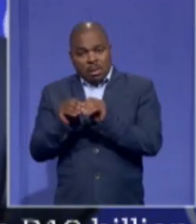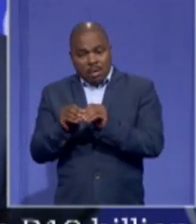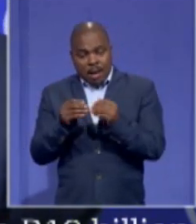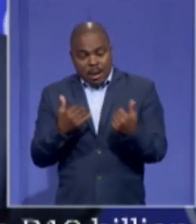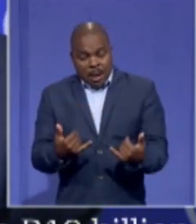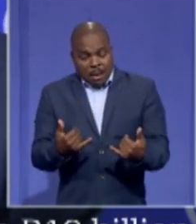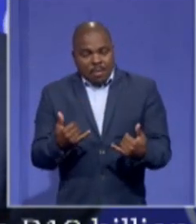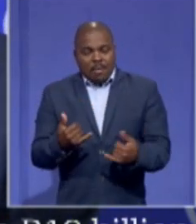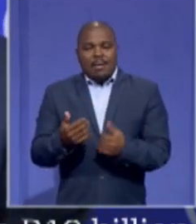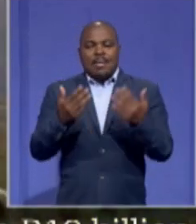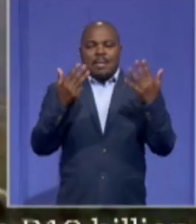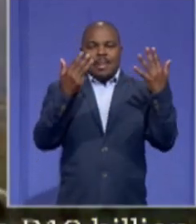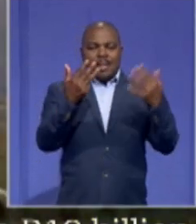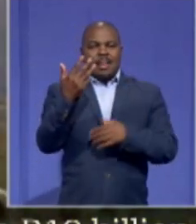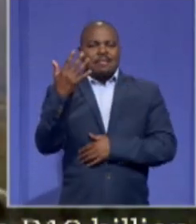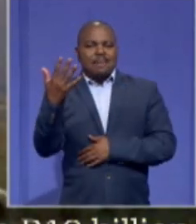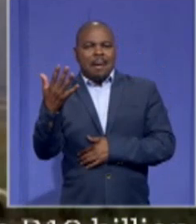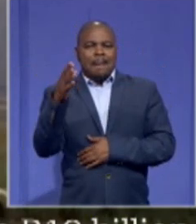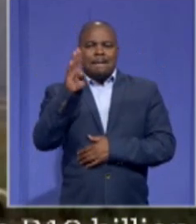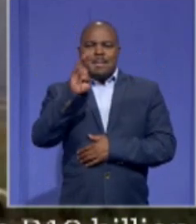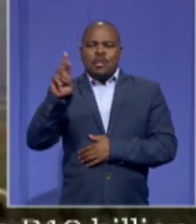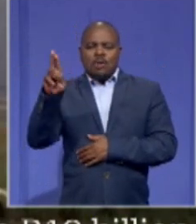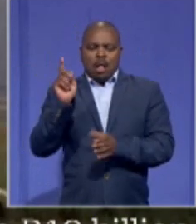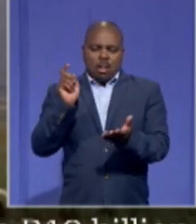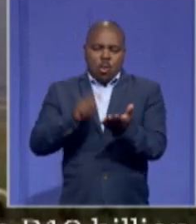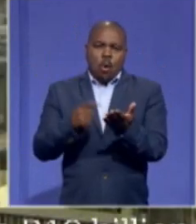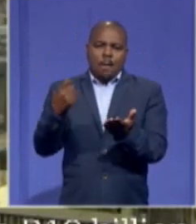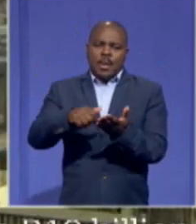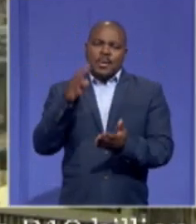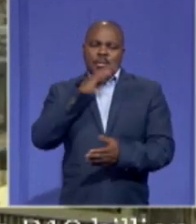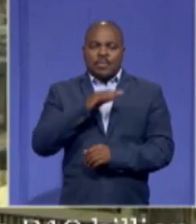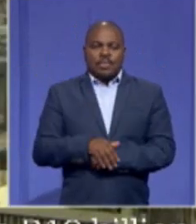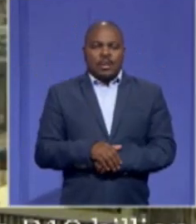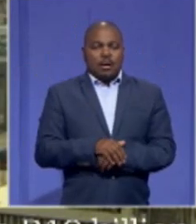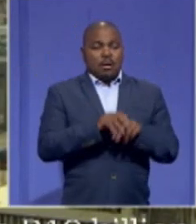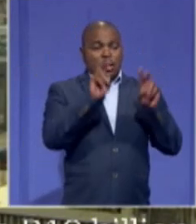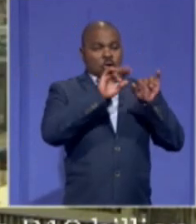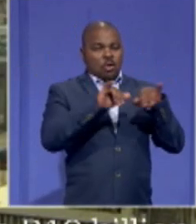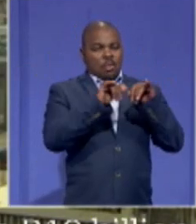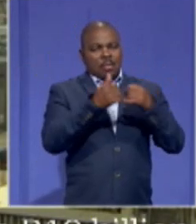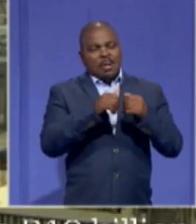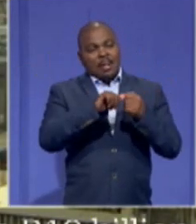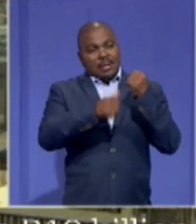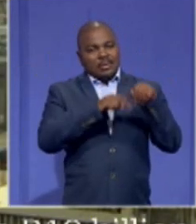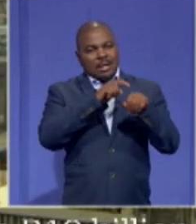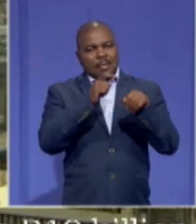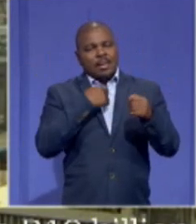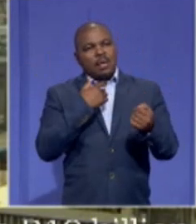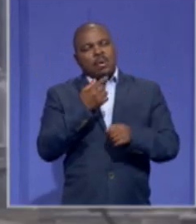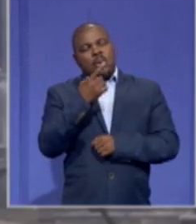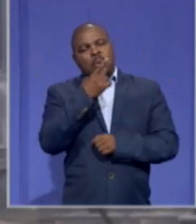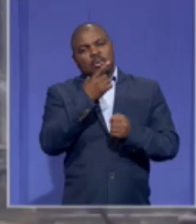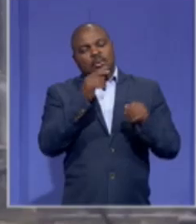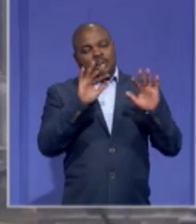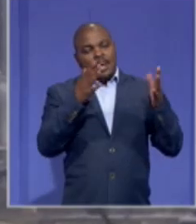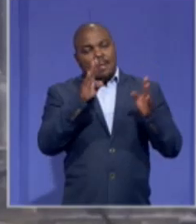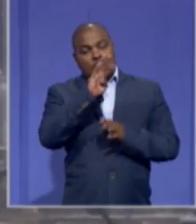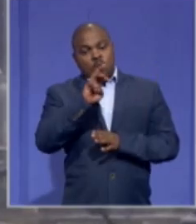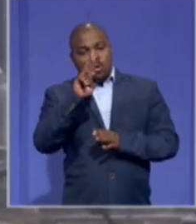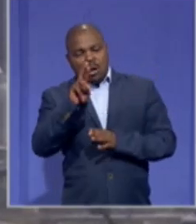about 95 billion. So Eskom e sebeletsa ho etsa profit ya diranta tse fetang dibilione tse 10 ka mora ho hulwa